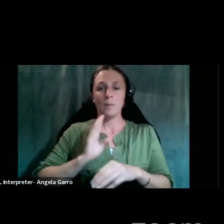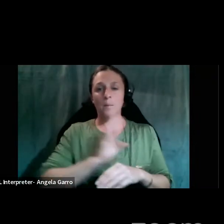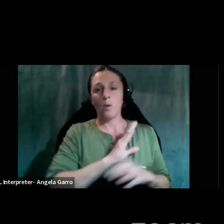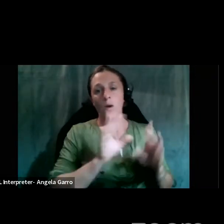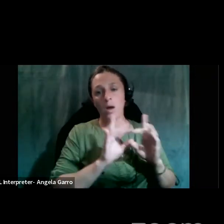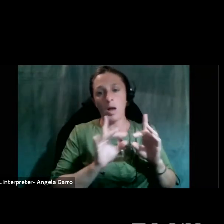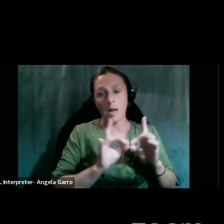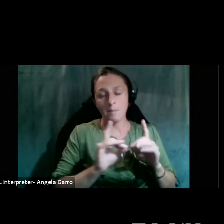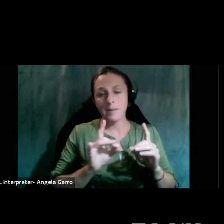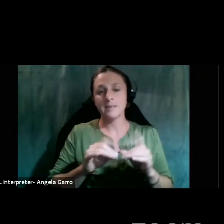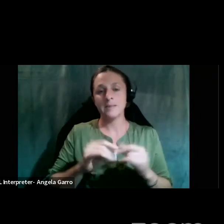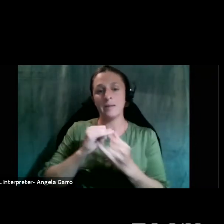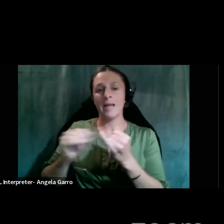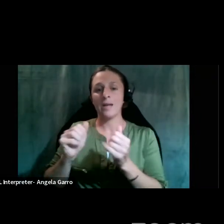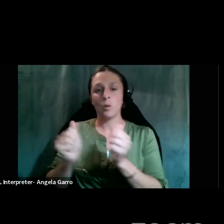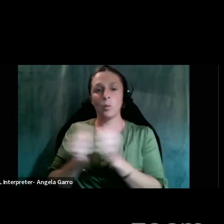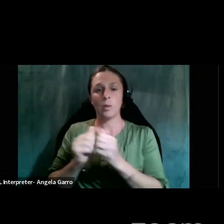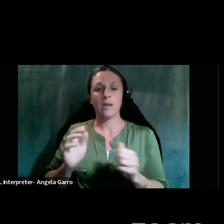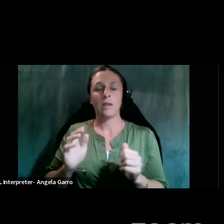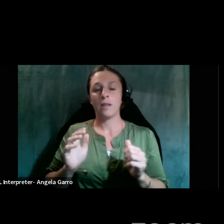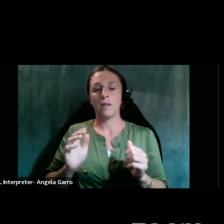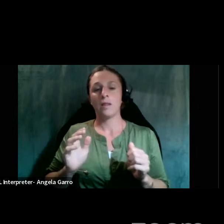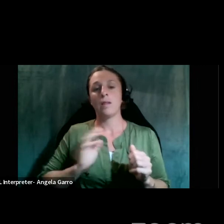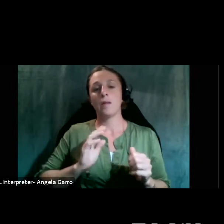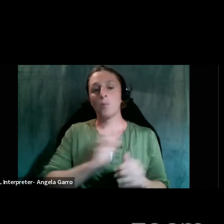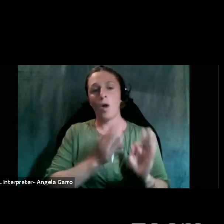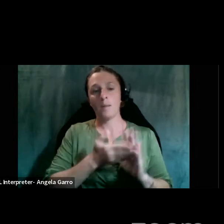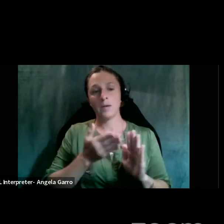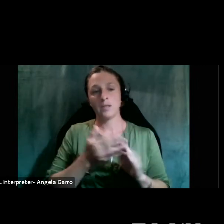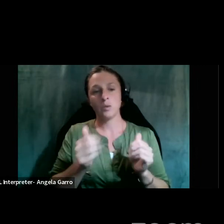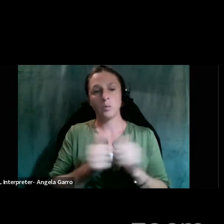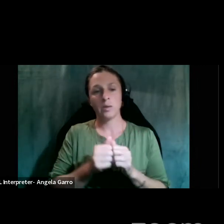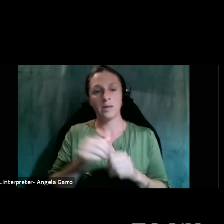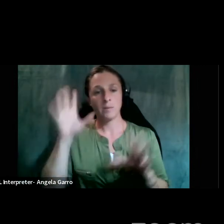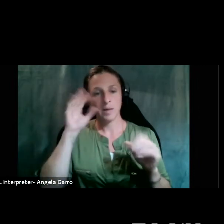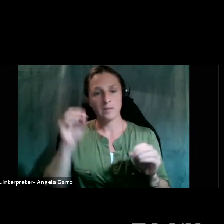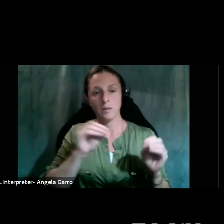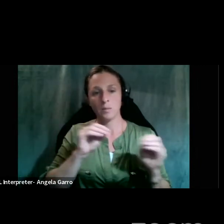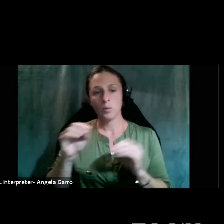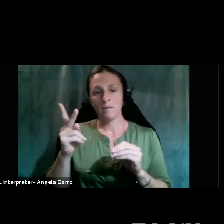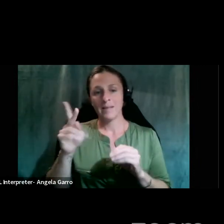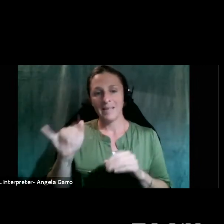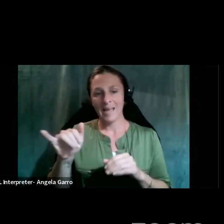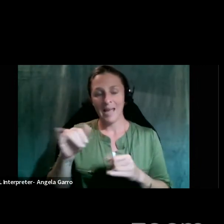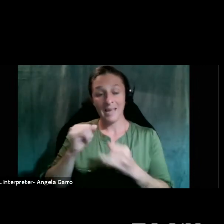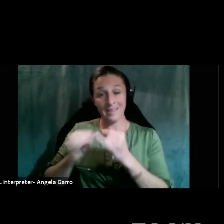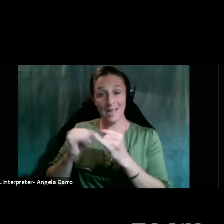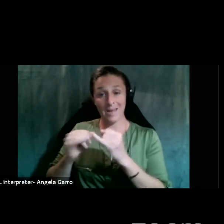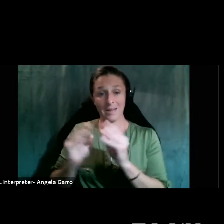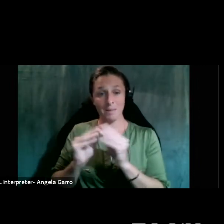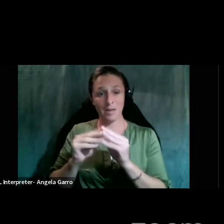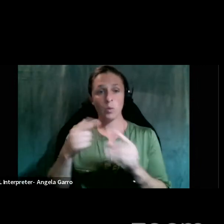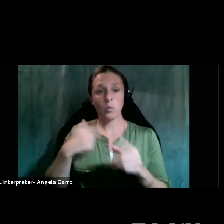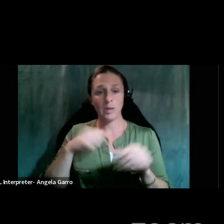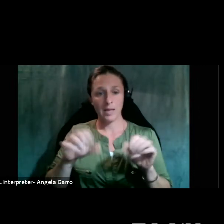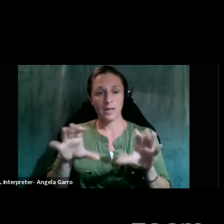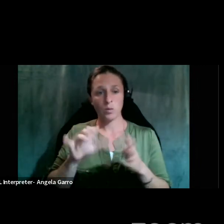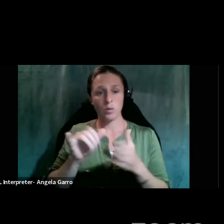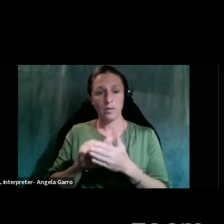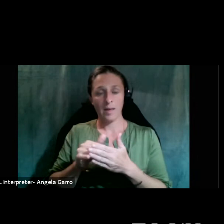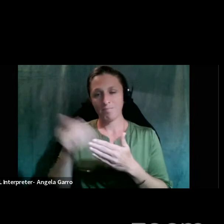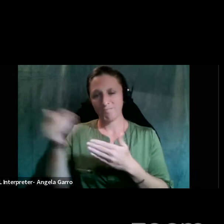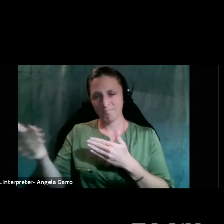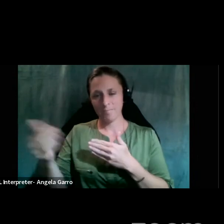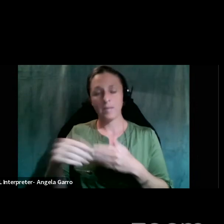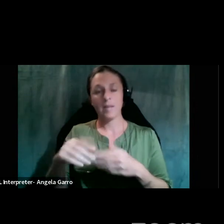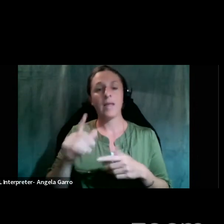board operations as president. So I'm going to move Kay to at the end of the meeting so we can do that then. I'm